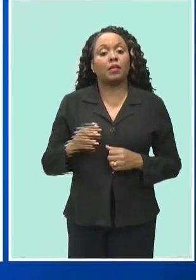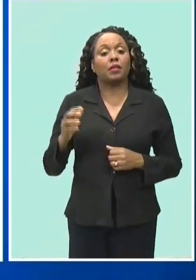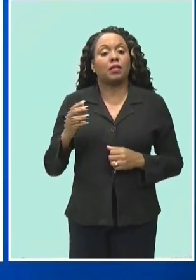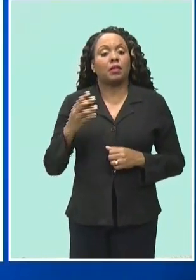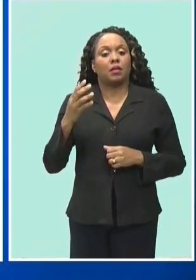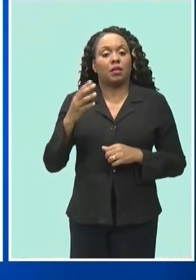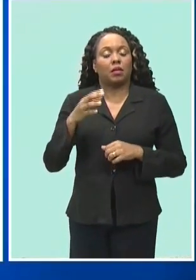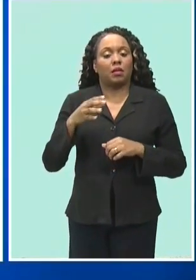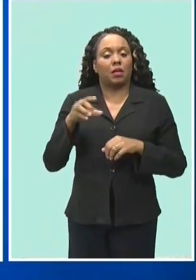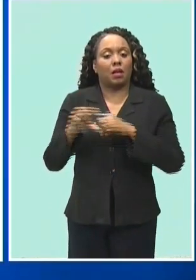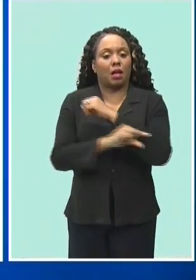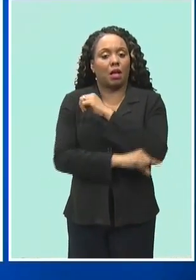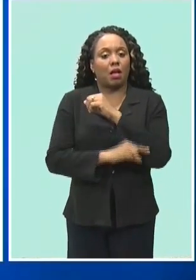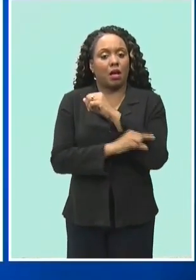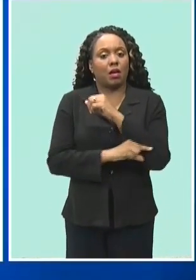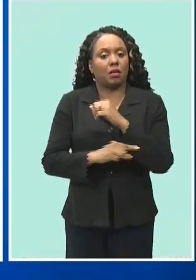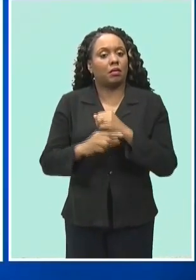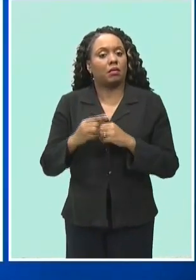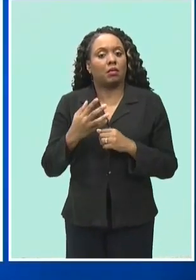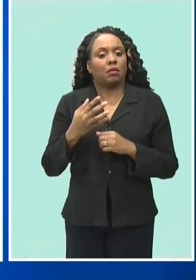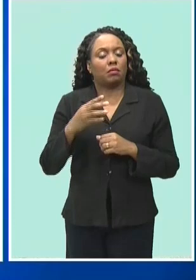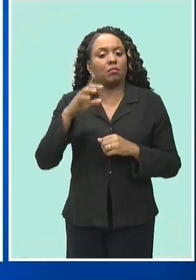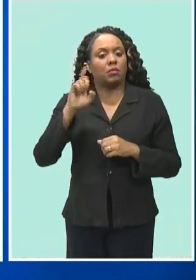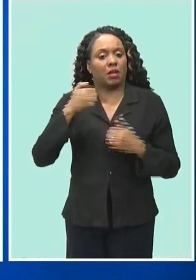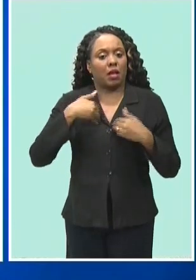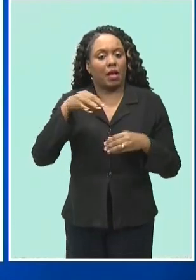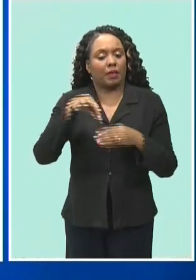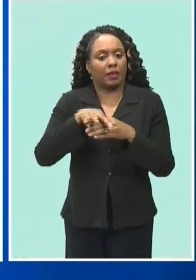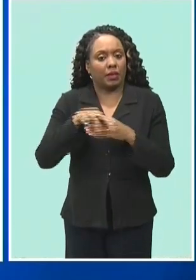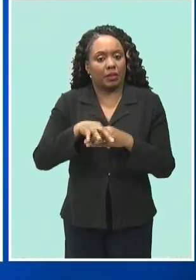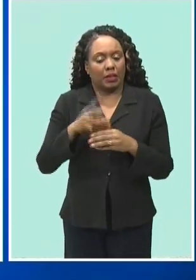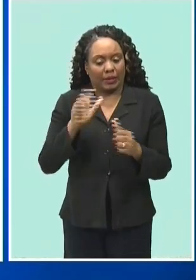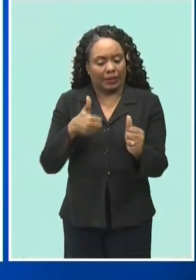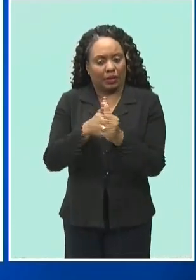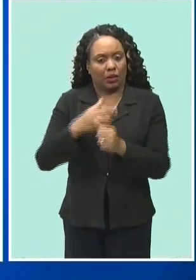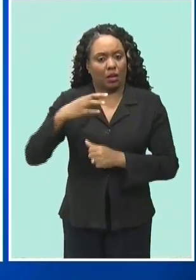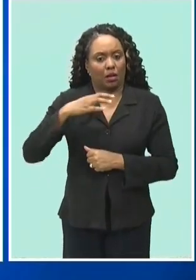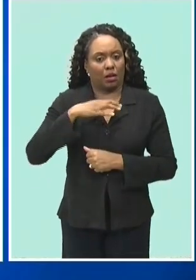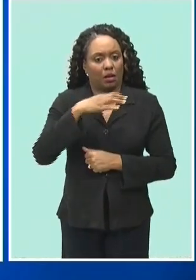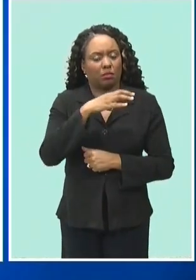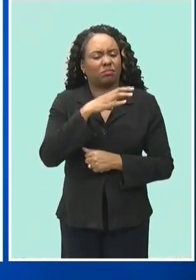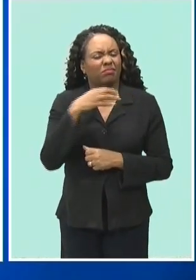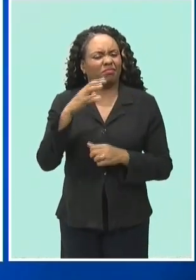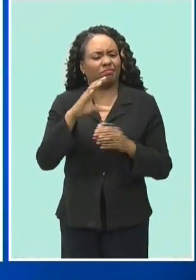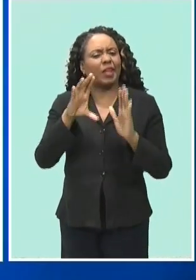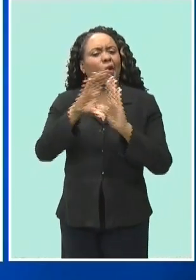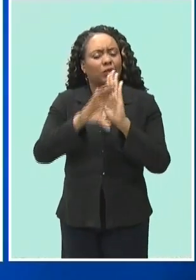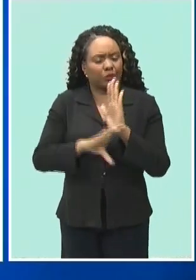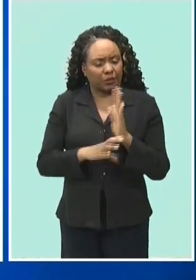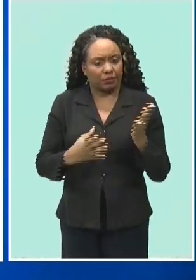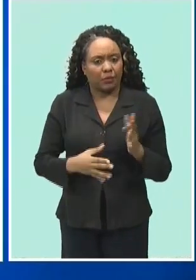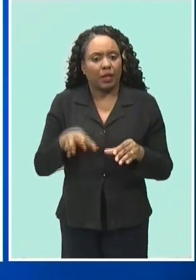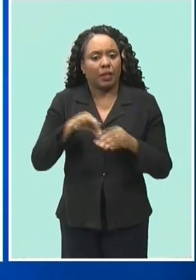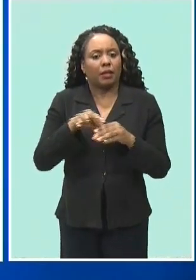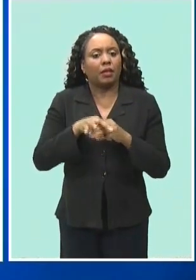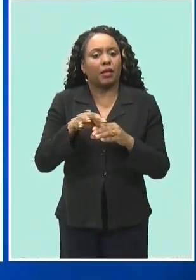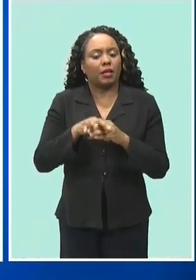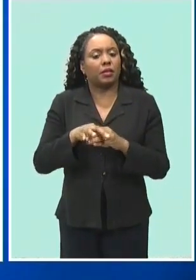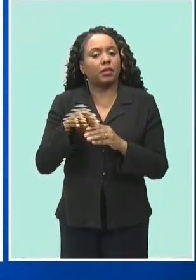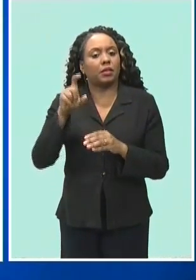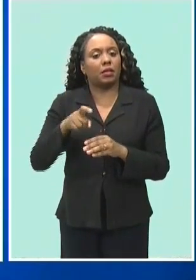4 months overdue for elections in keeping with the Constitution. Despite elections being due within 3 months of the